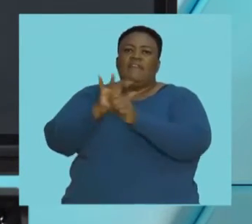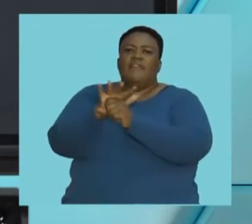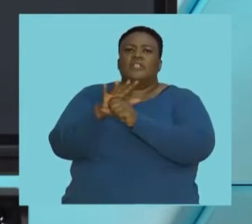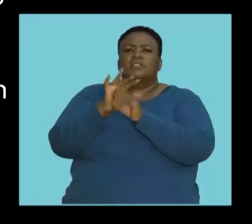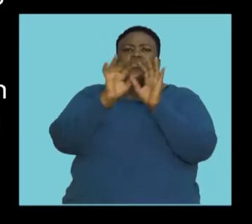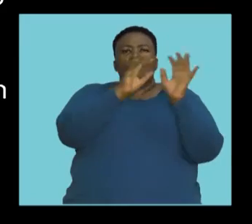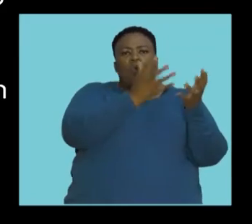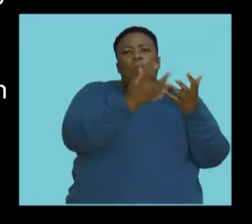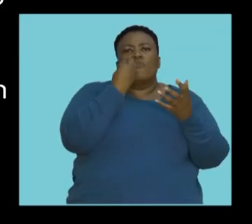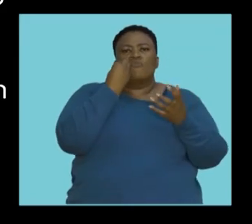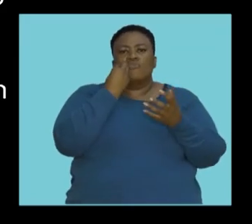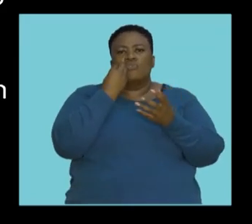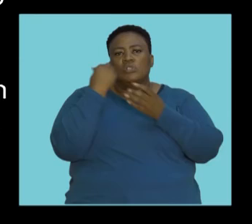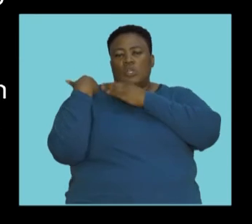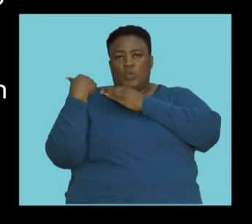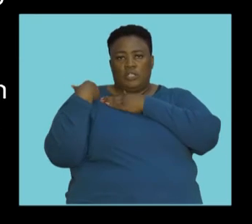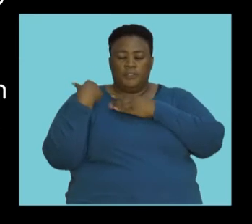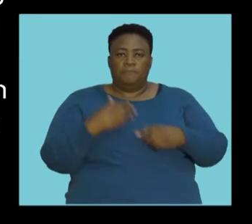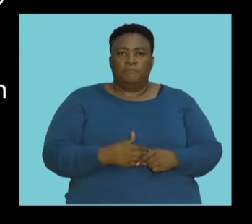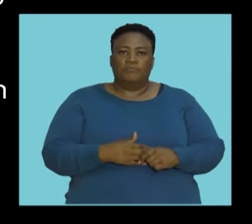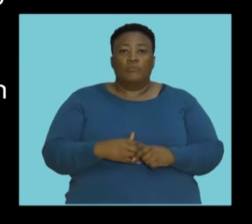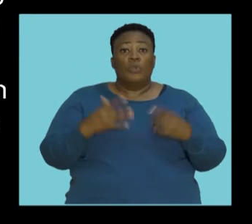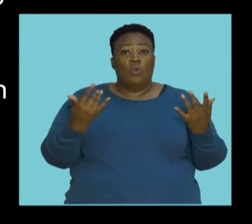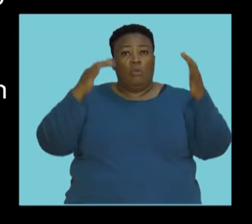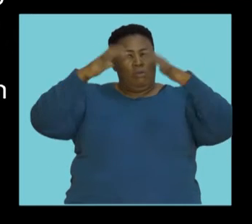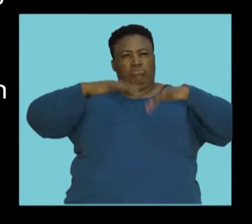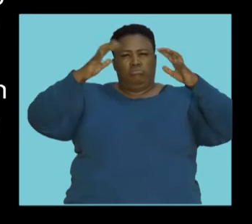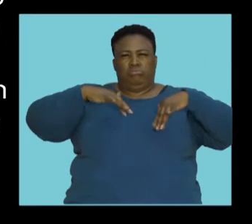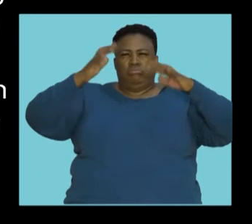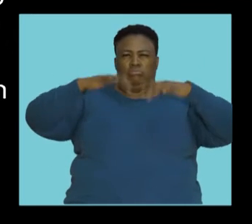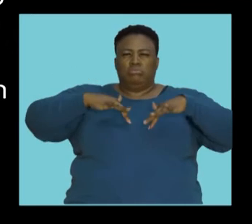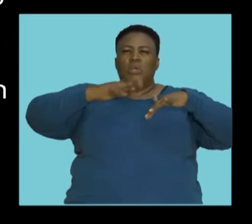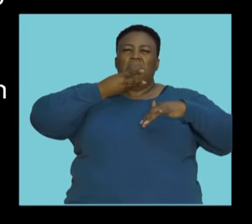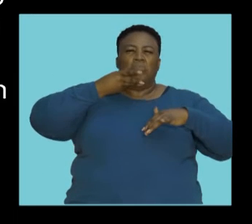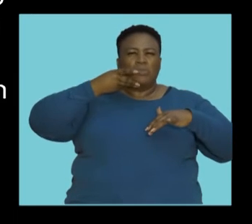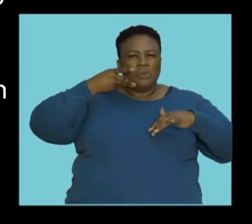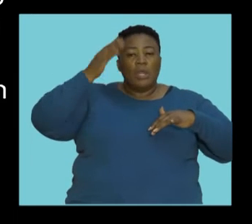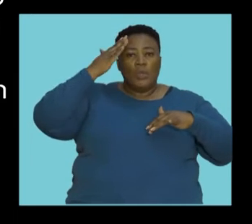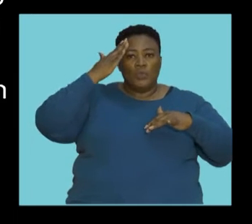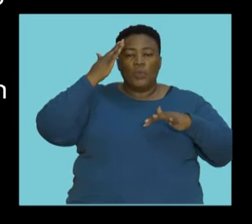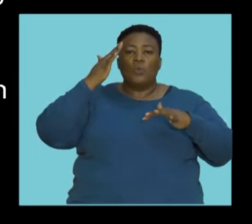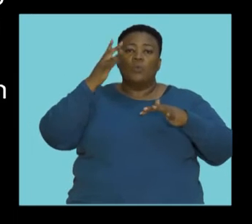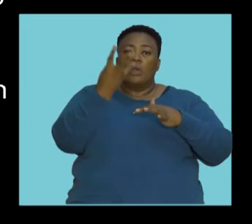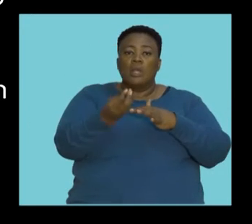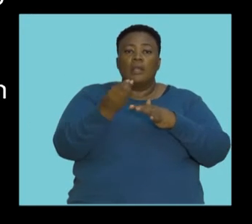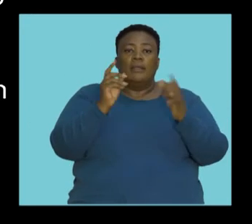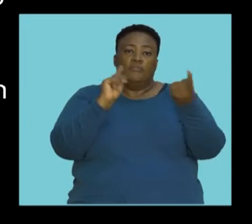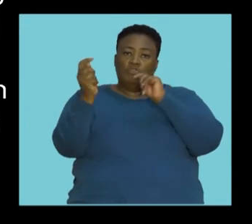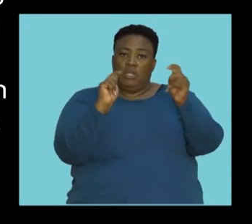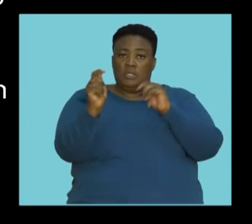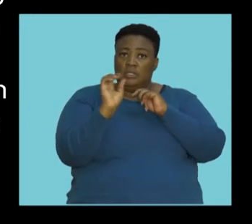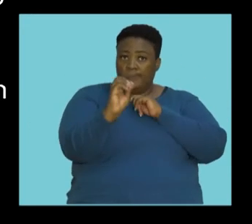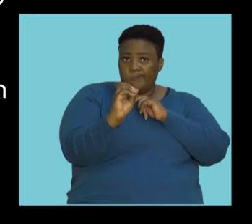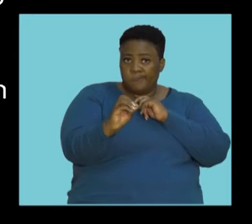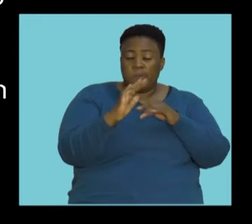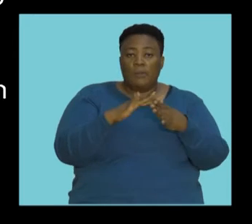security. So when we look at droughts and floods, remember that there are severe changes that we discussed that occur because